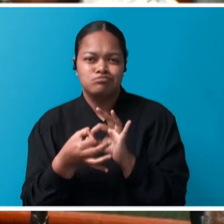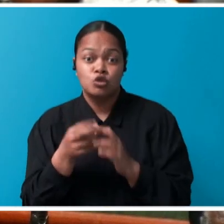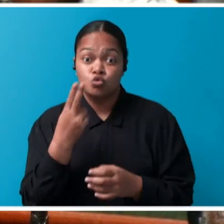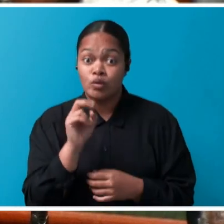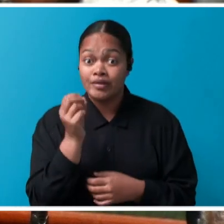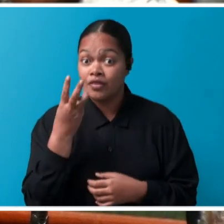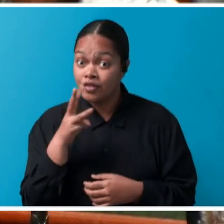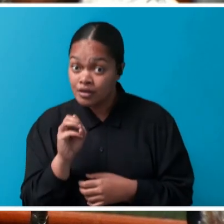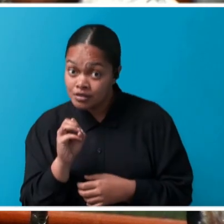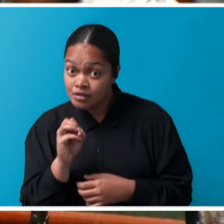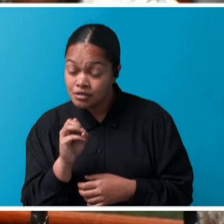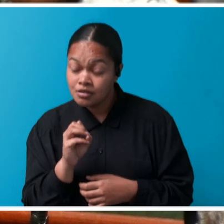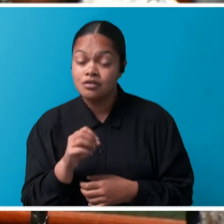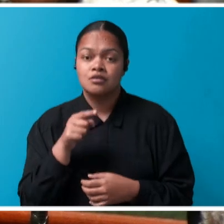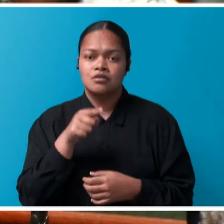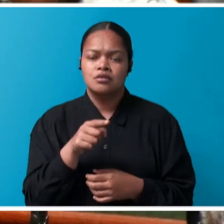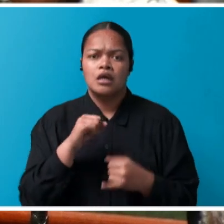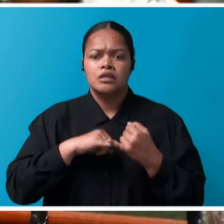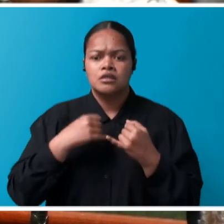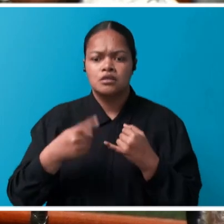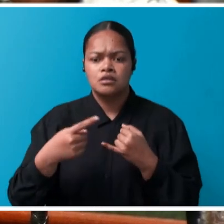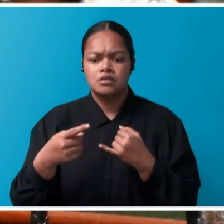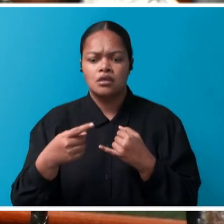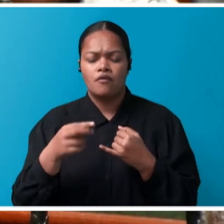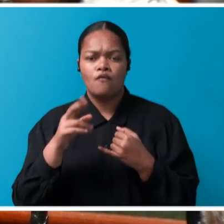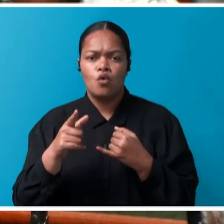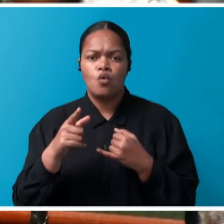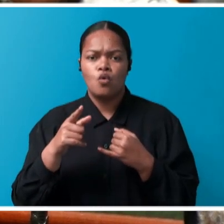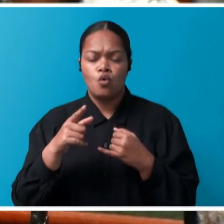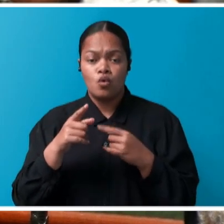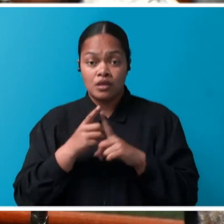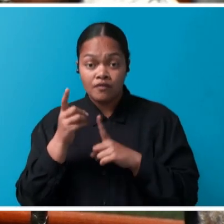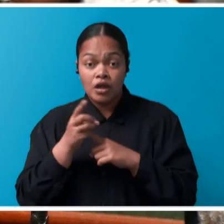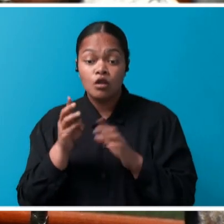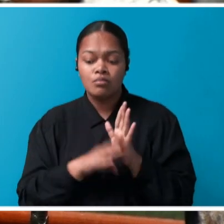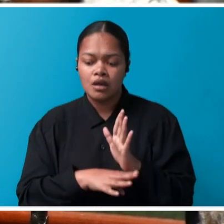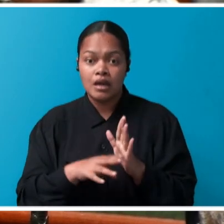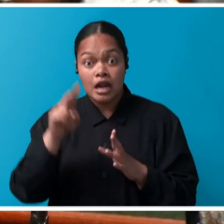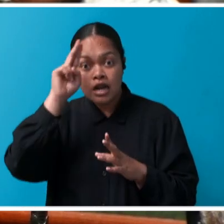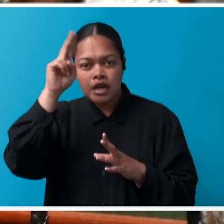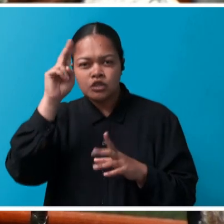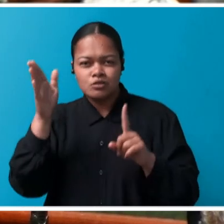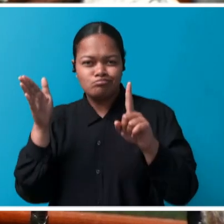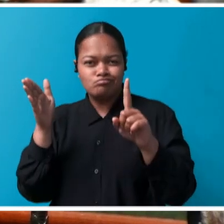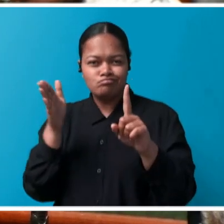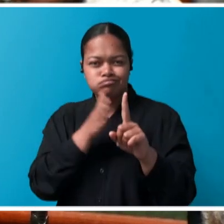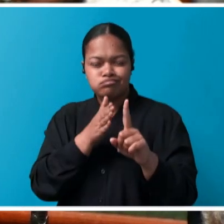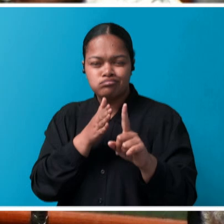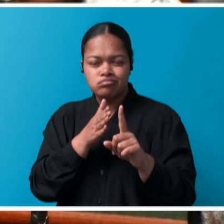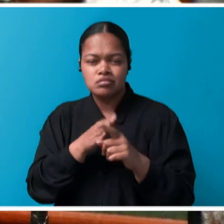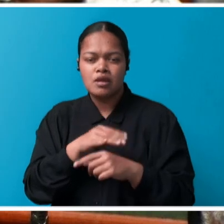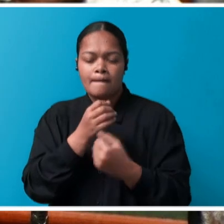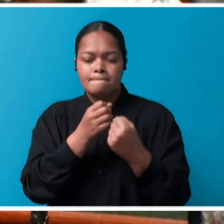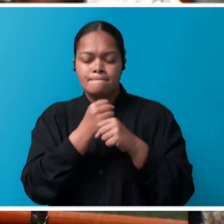2030 Agenda for Sustainable Development, Mr. Speaker, sir, sets the United Nations to acknowledge the transformative